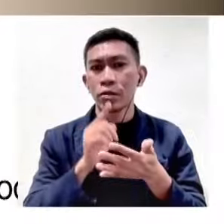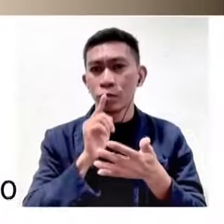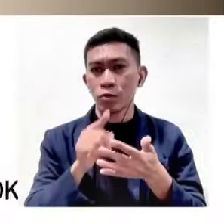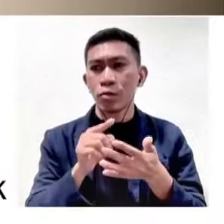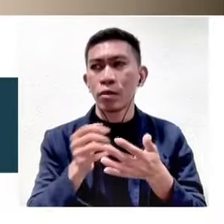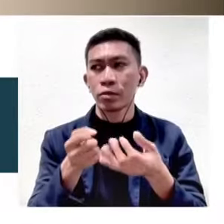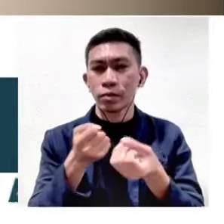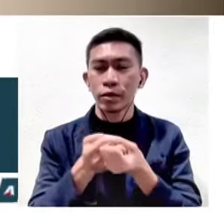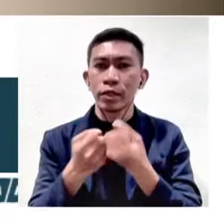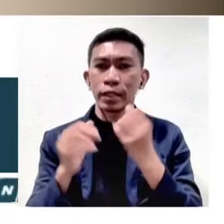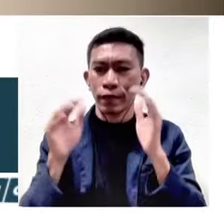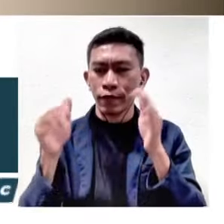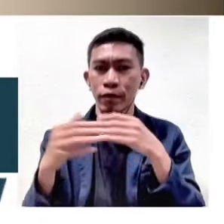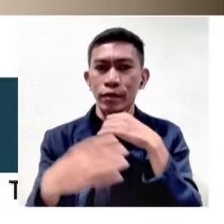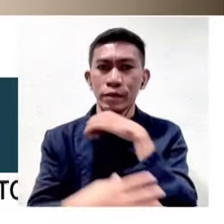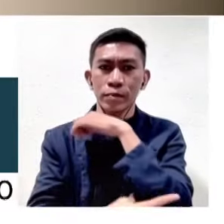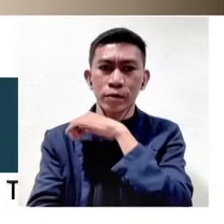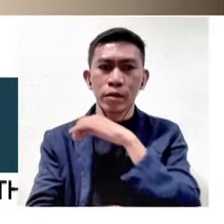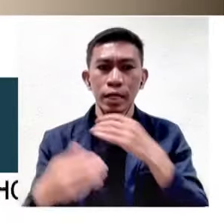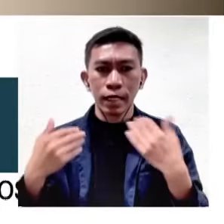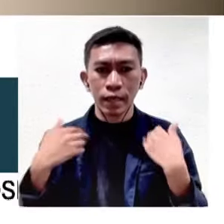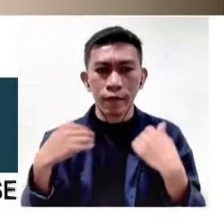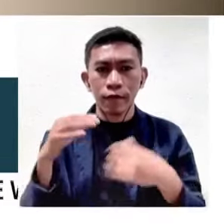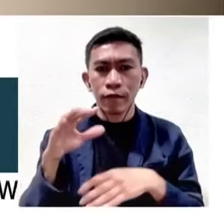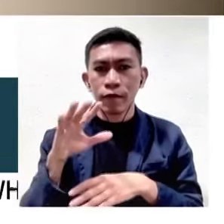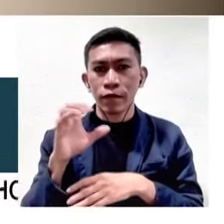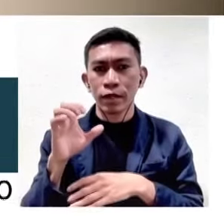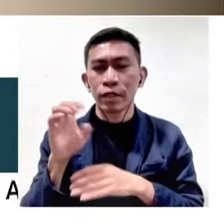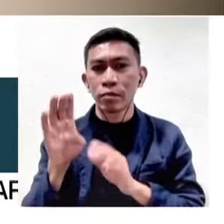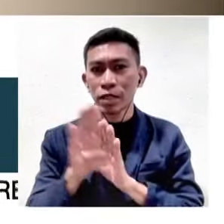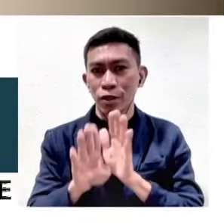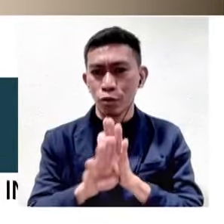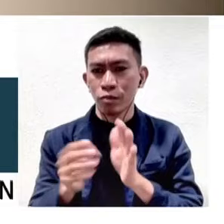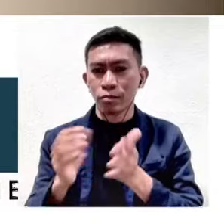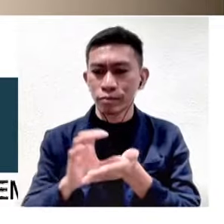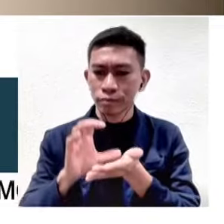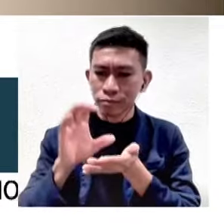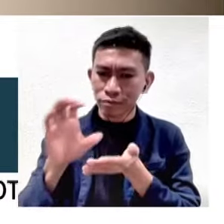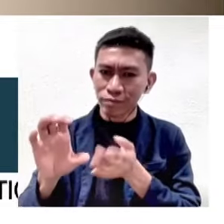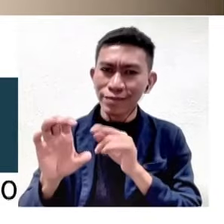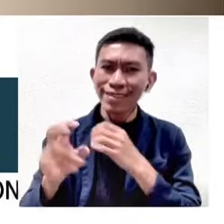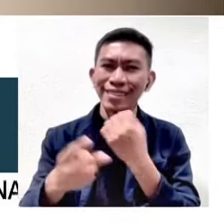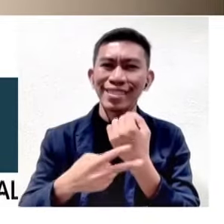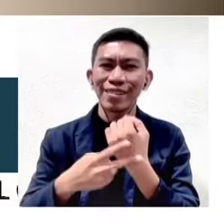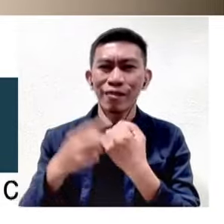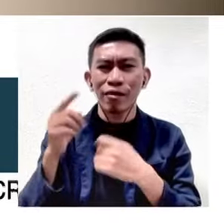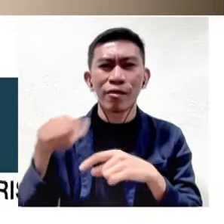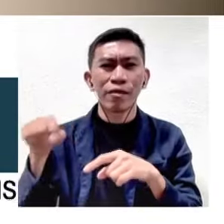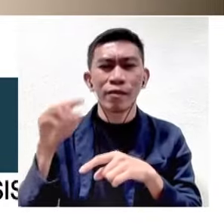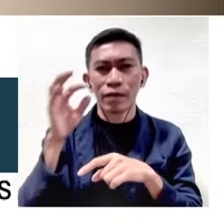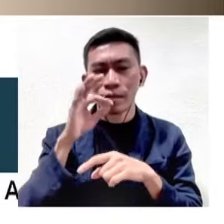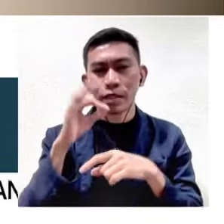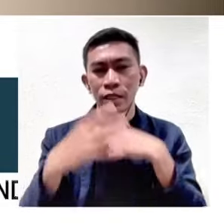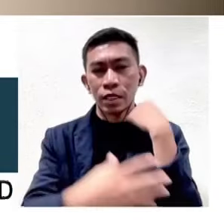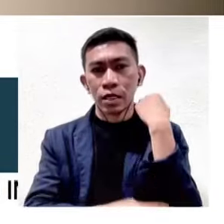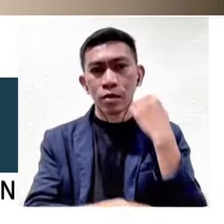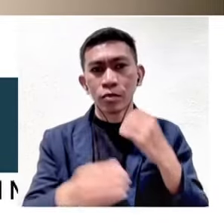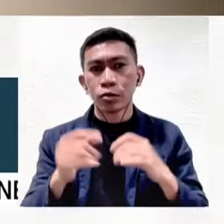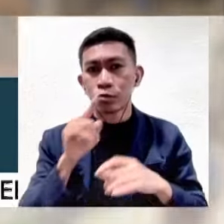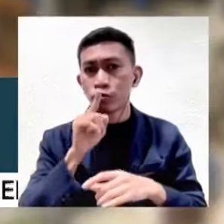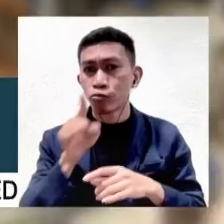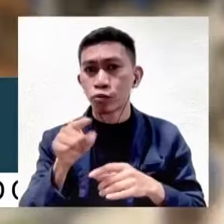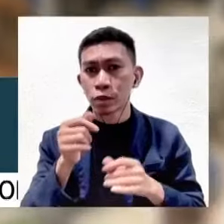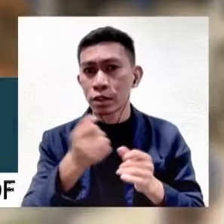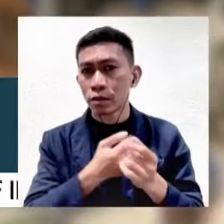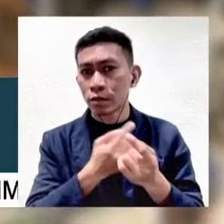500 billion pesos allotted to help low-income families. He adds millions of Filipino households will receive a one-time cash